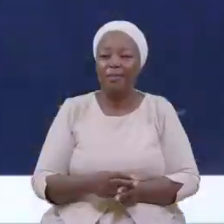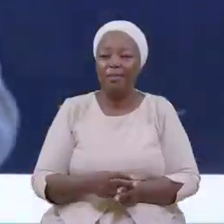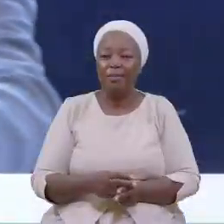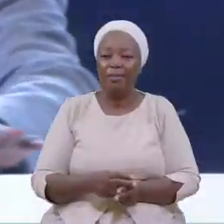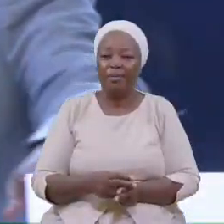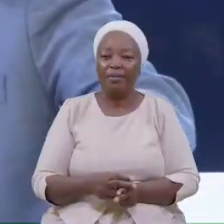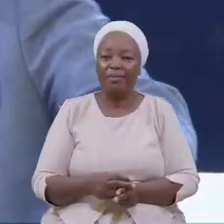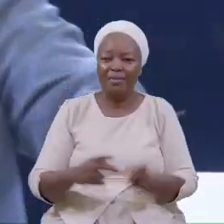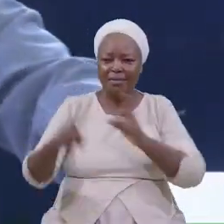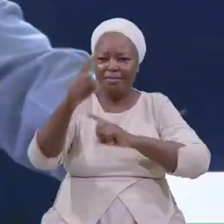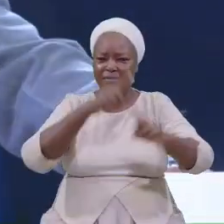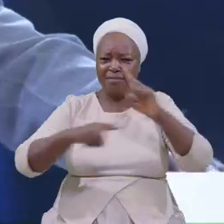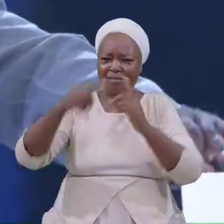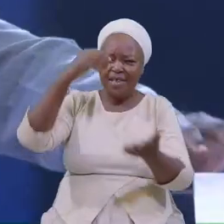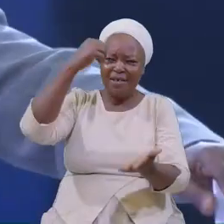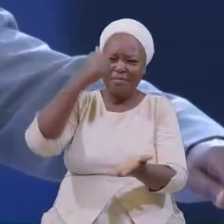Amen.